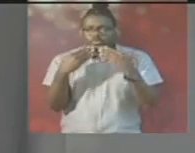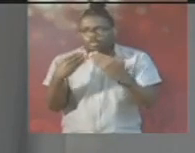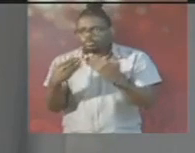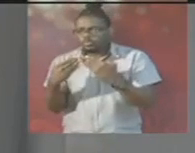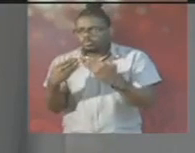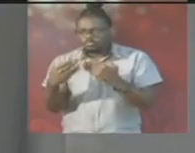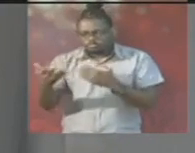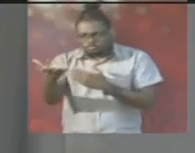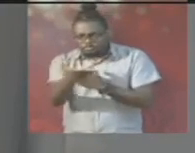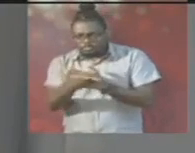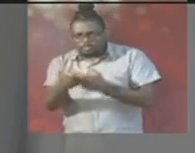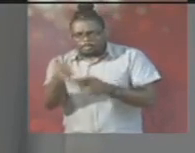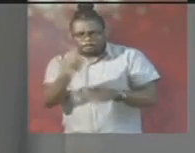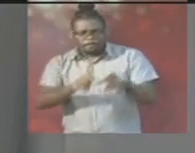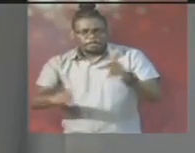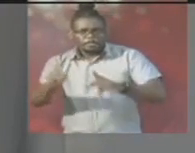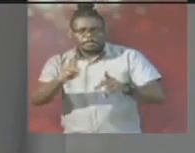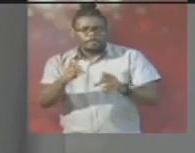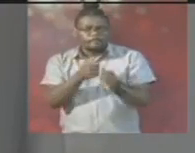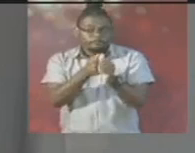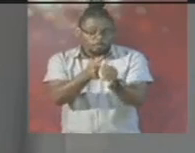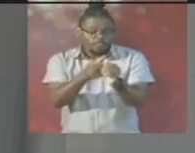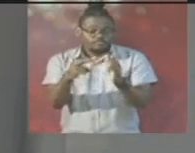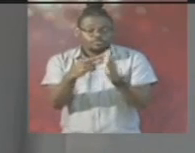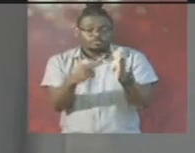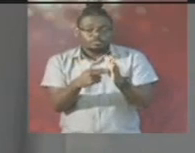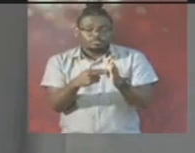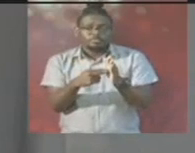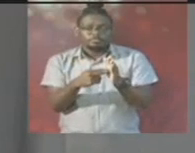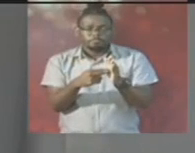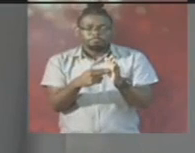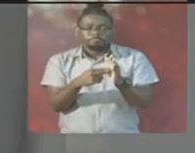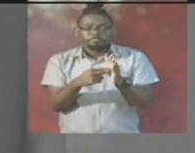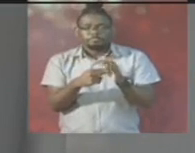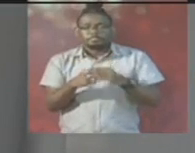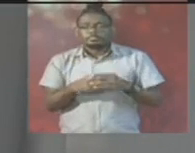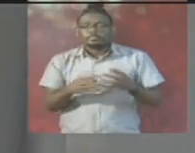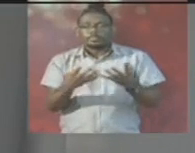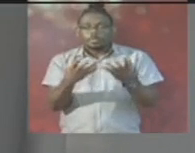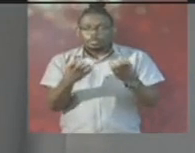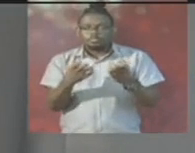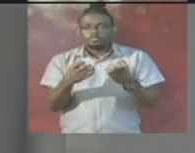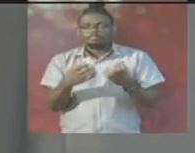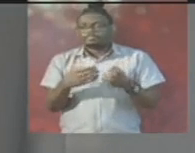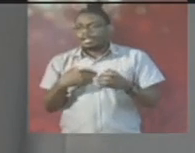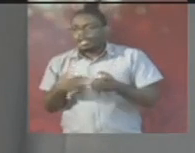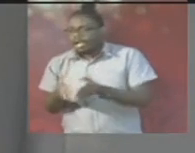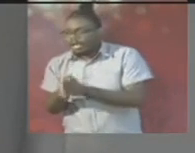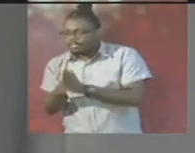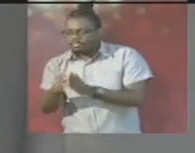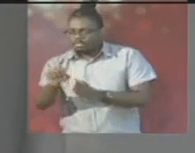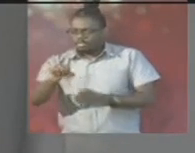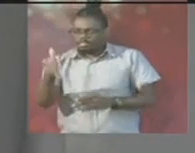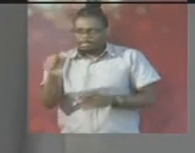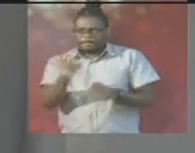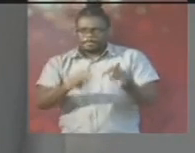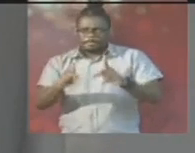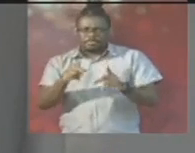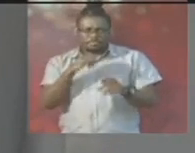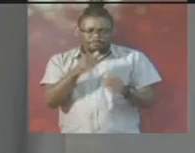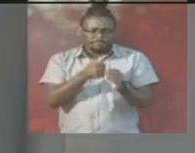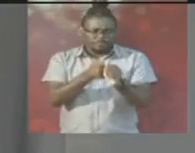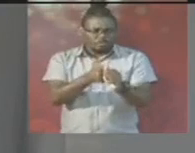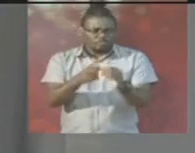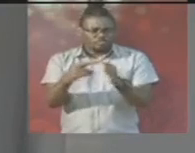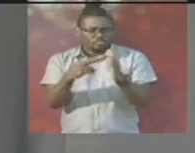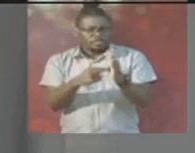been adhering to these guidelines. And I want to ask everyone else who have not been doing as well to